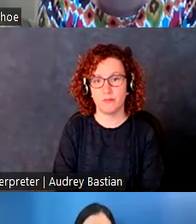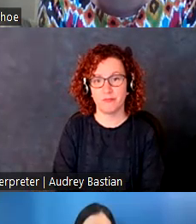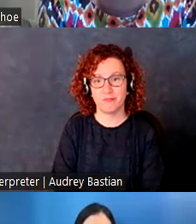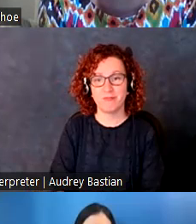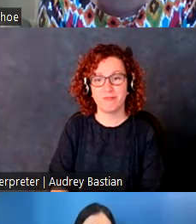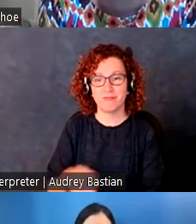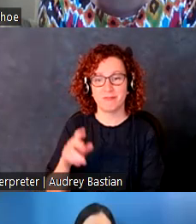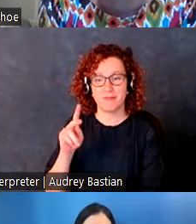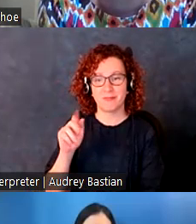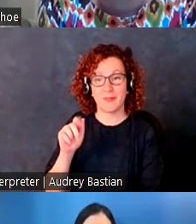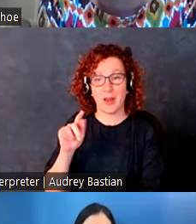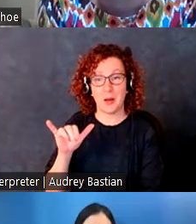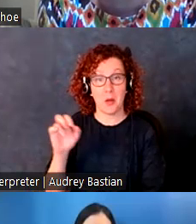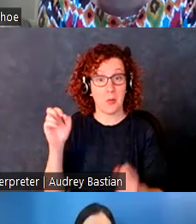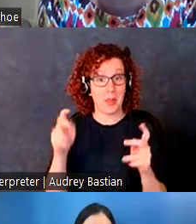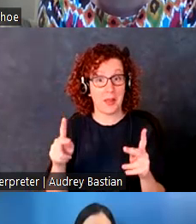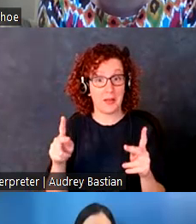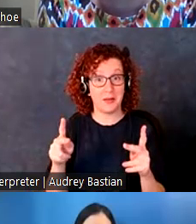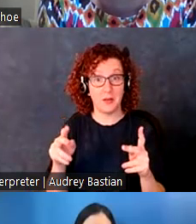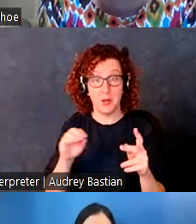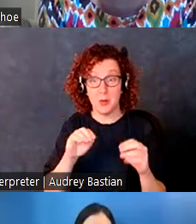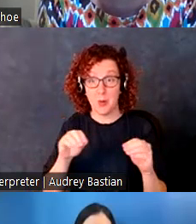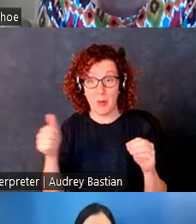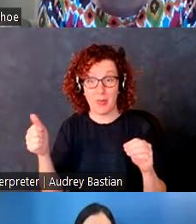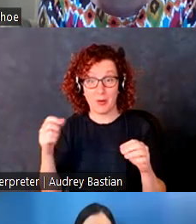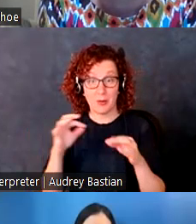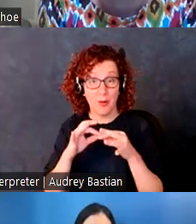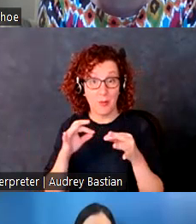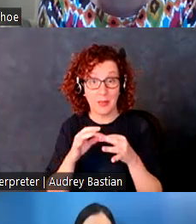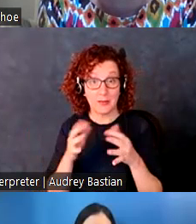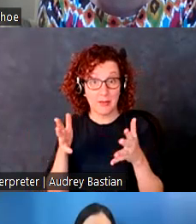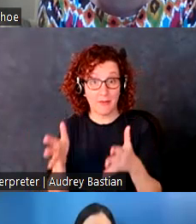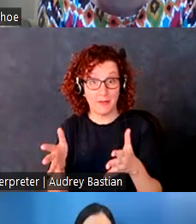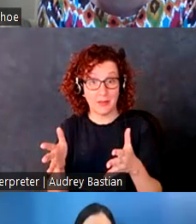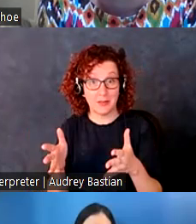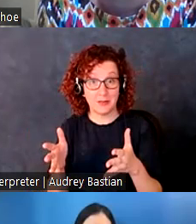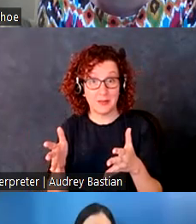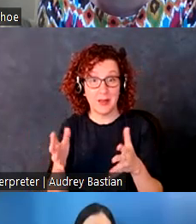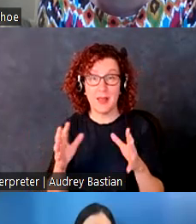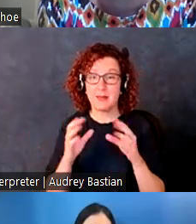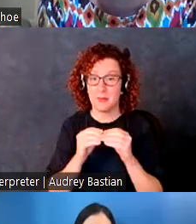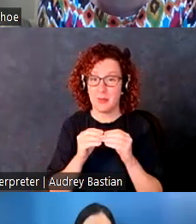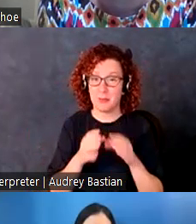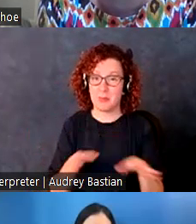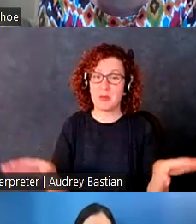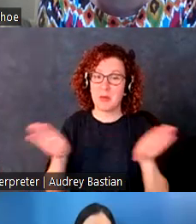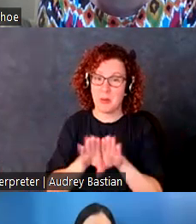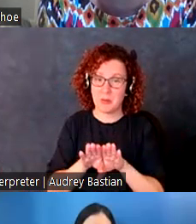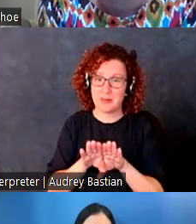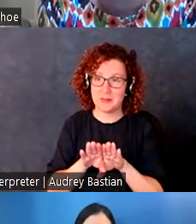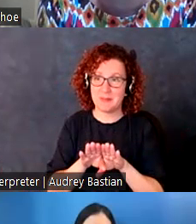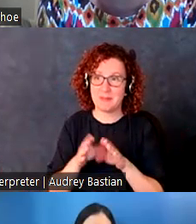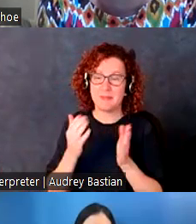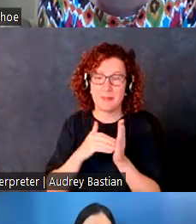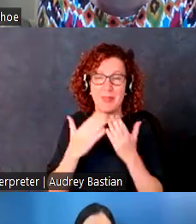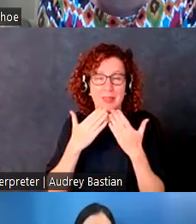Okay, I think with no other comments outstanding, we're going to bring this meeting to a close. Again, thank you